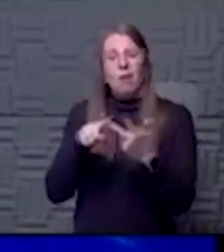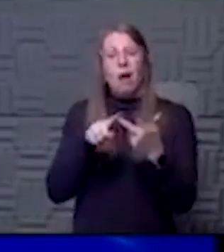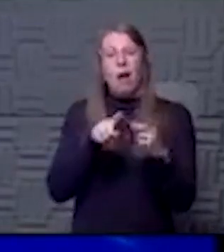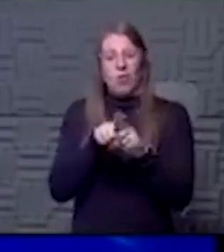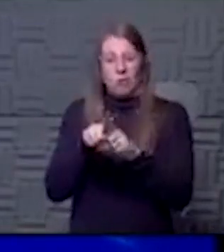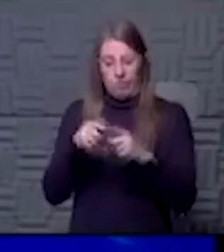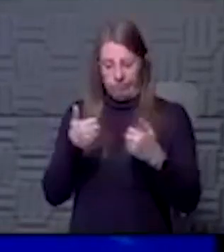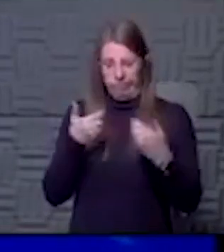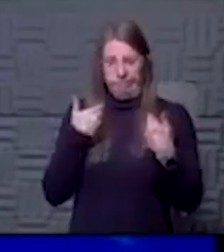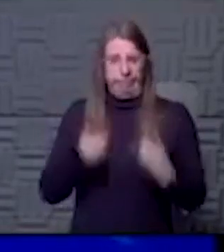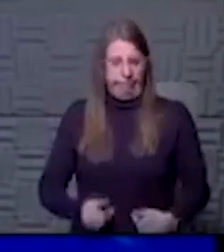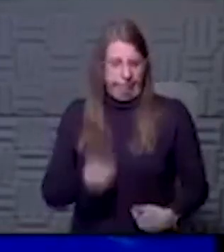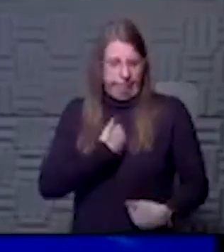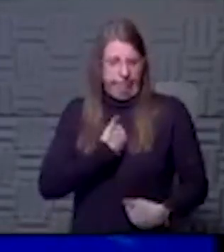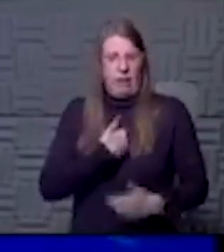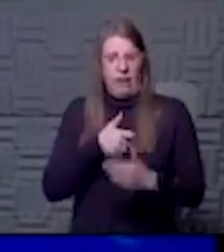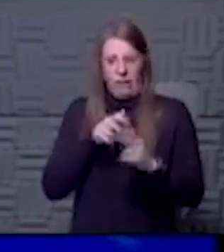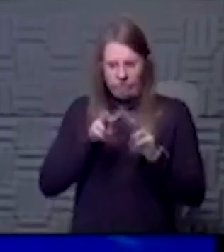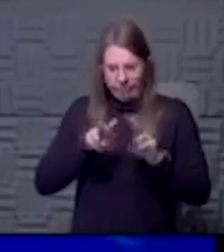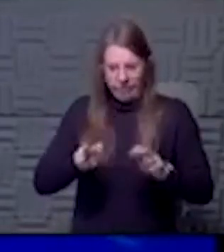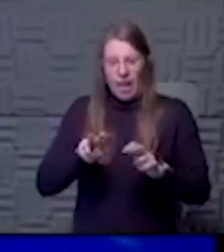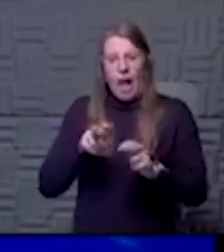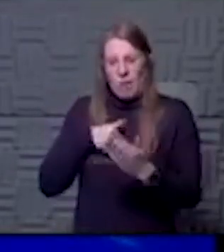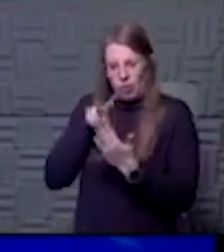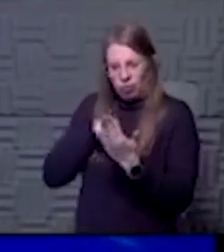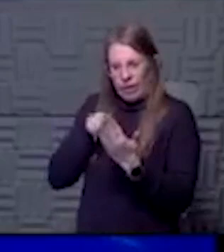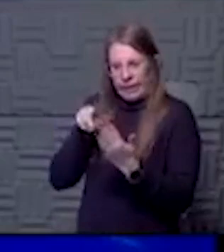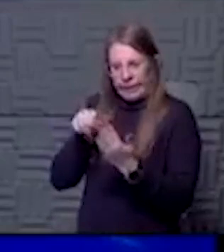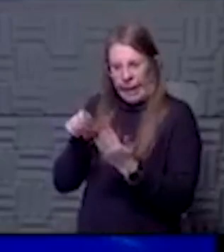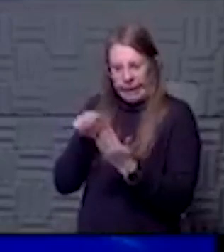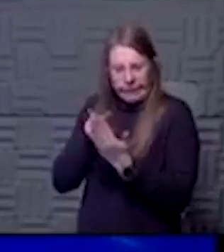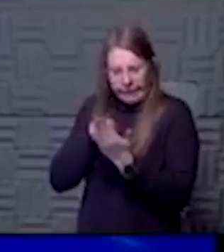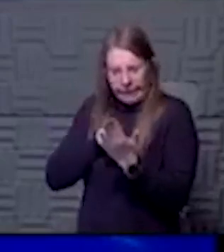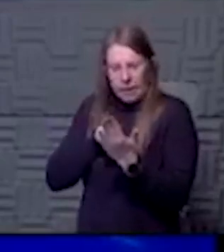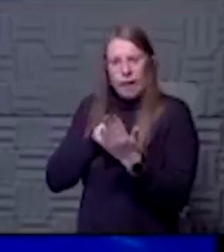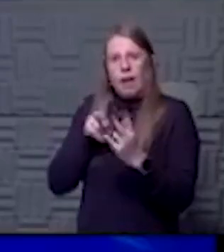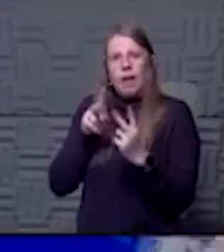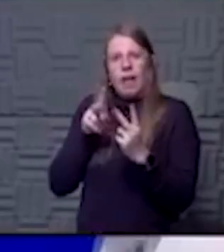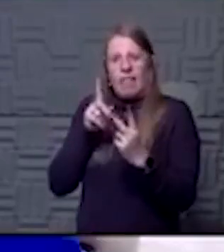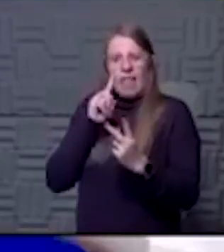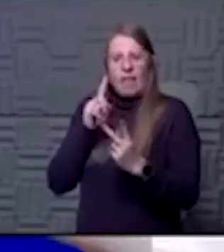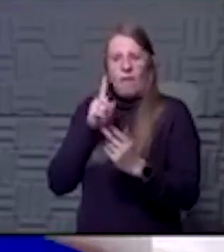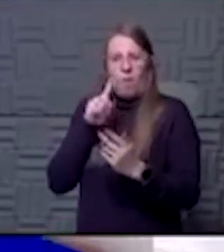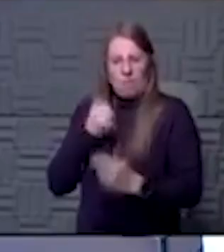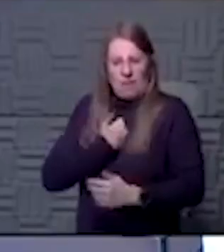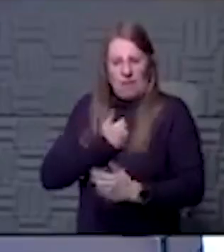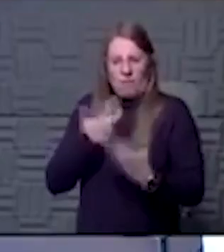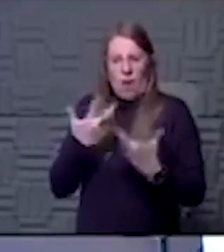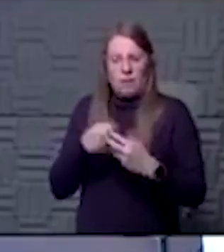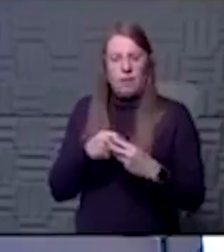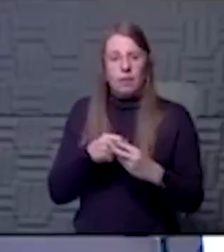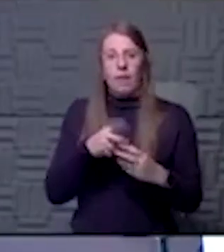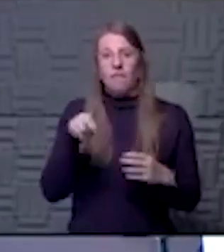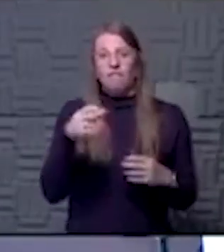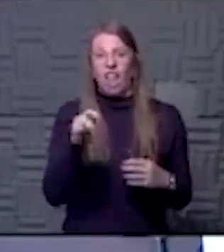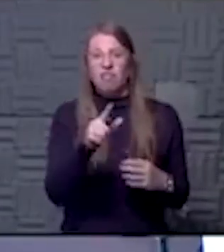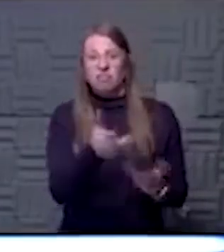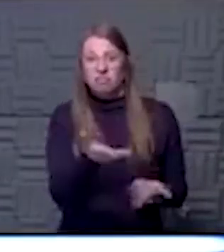evaluators, each of our own, and say, let me read the data and let me think about this for myself. Guys, thoughts about that? Phil, first.